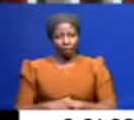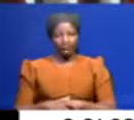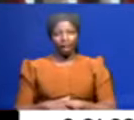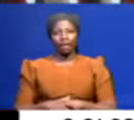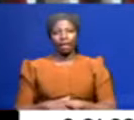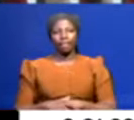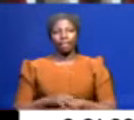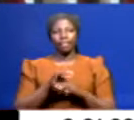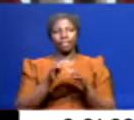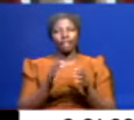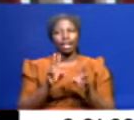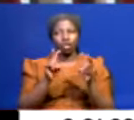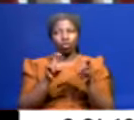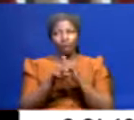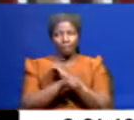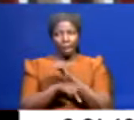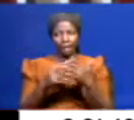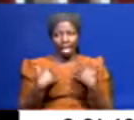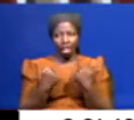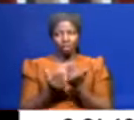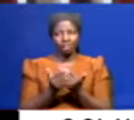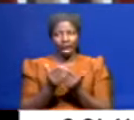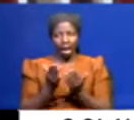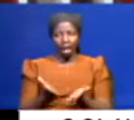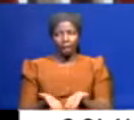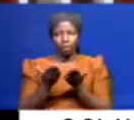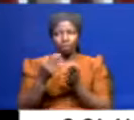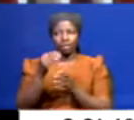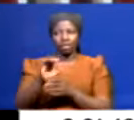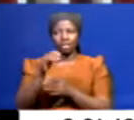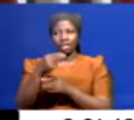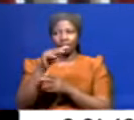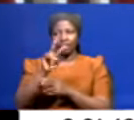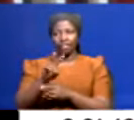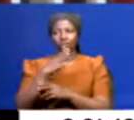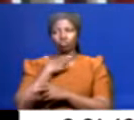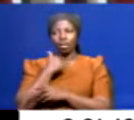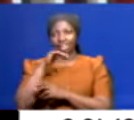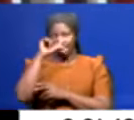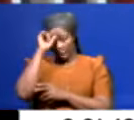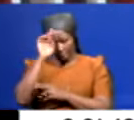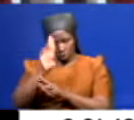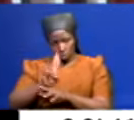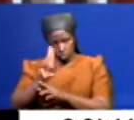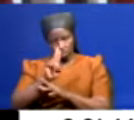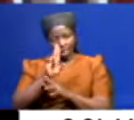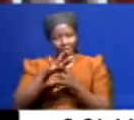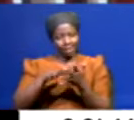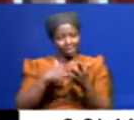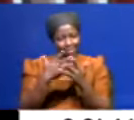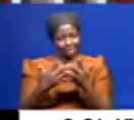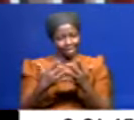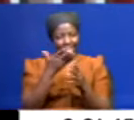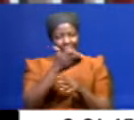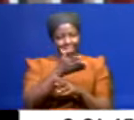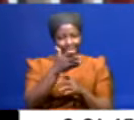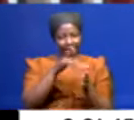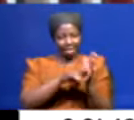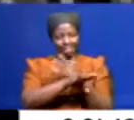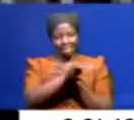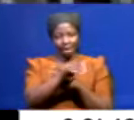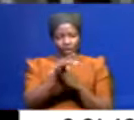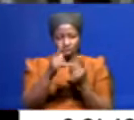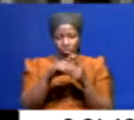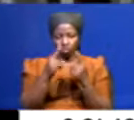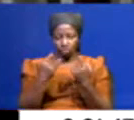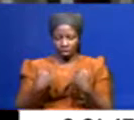upscaling CHVs, or CHBs, would like the national government to use existing structures for the counties to be able to implement the